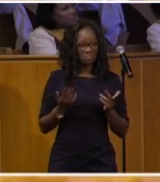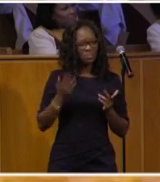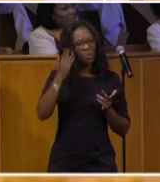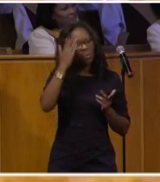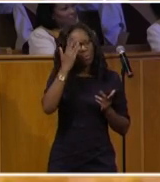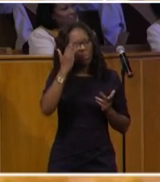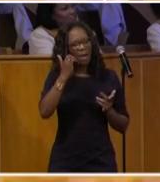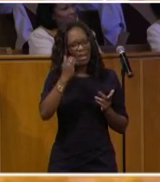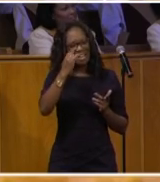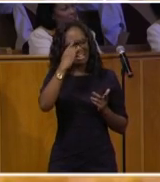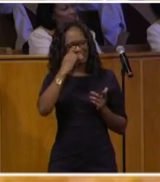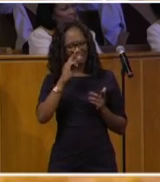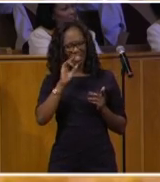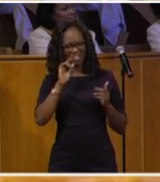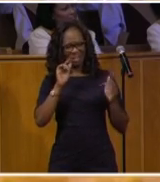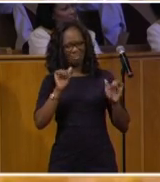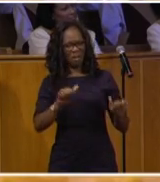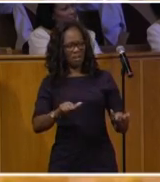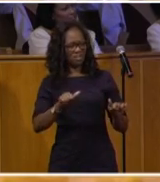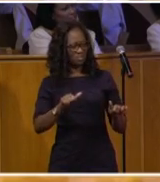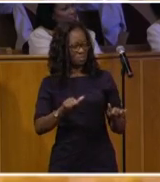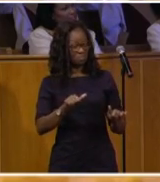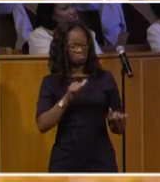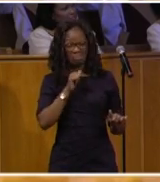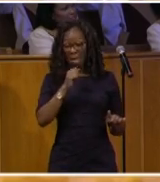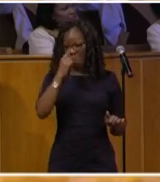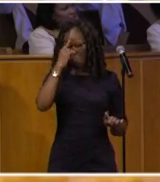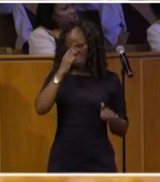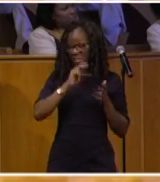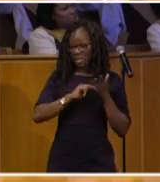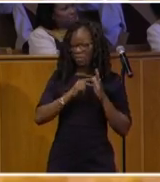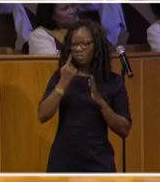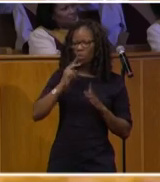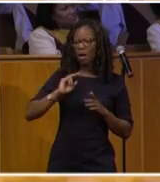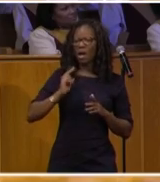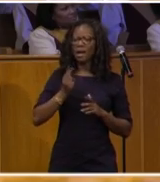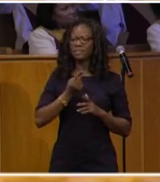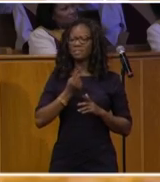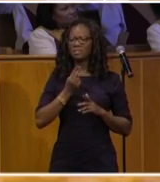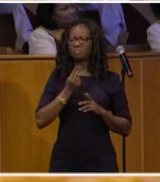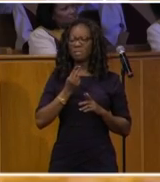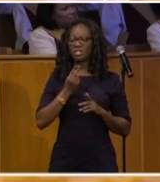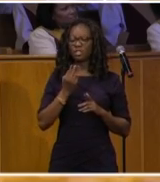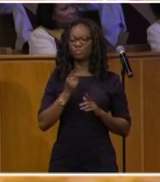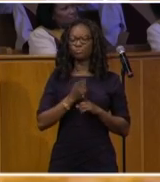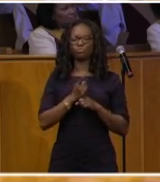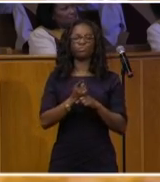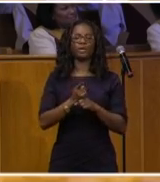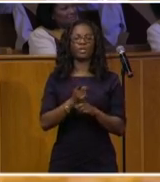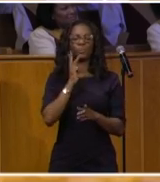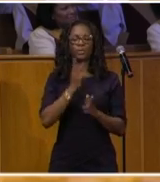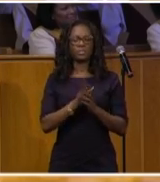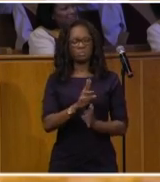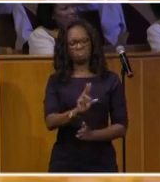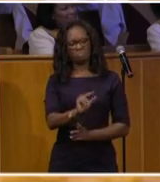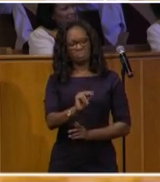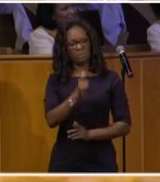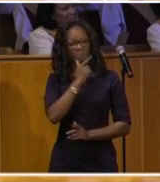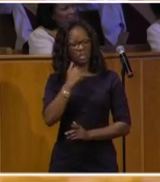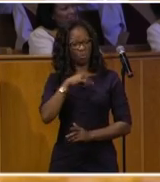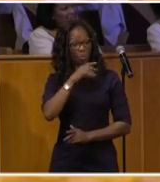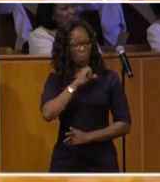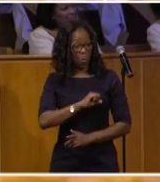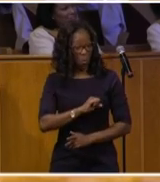Why did he think we could? I don't think he meant for us to be ordinary witnesses. Well, because we're